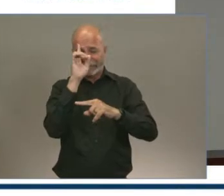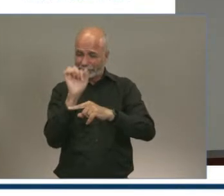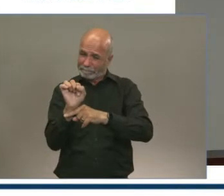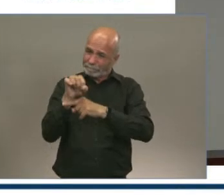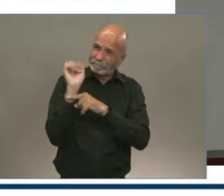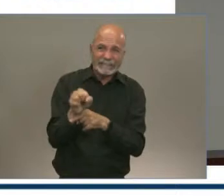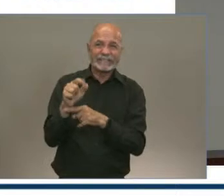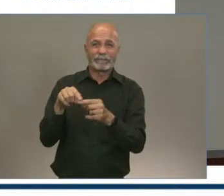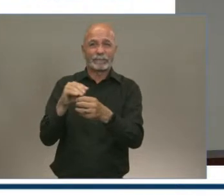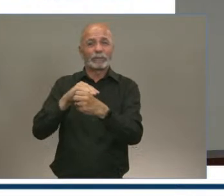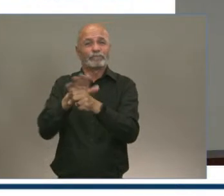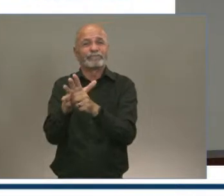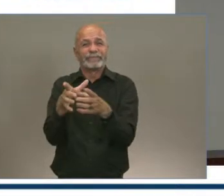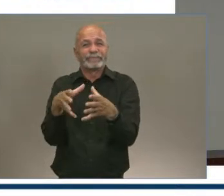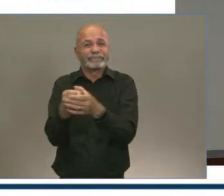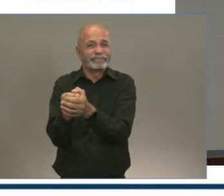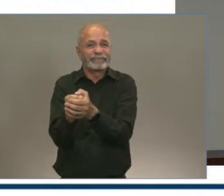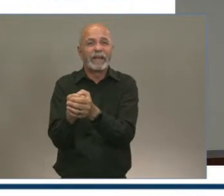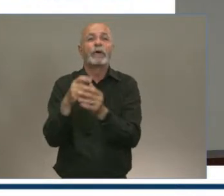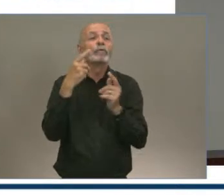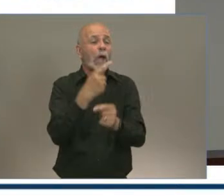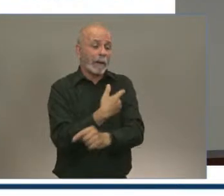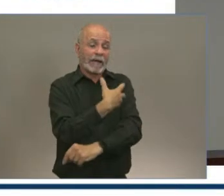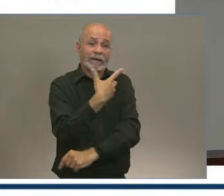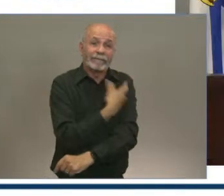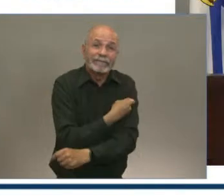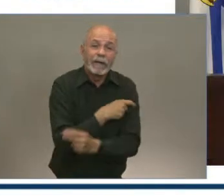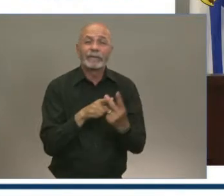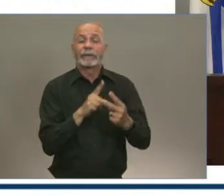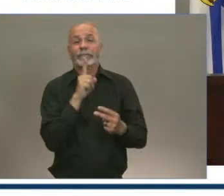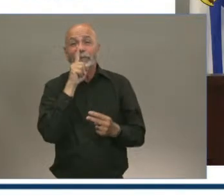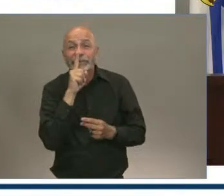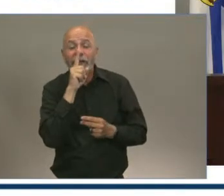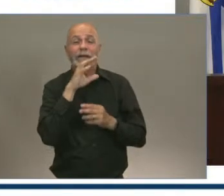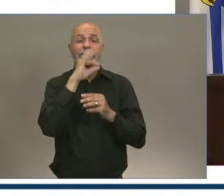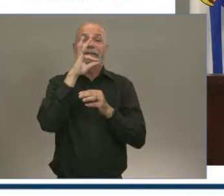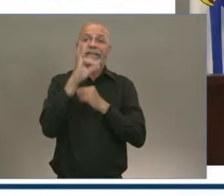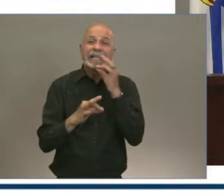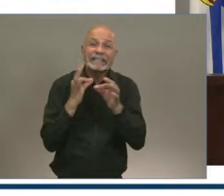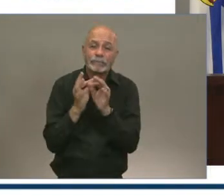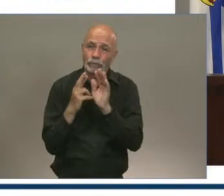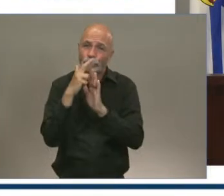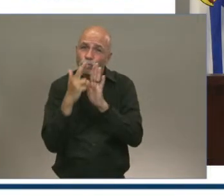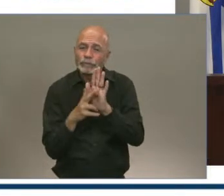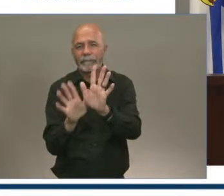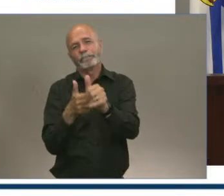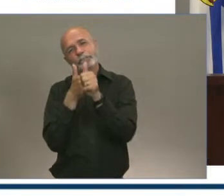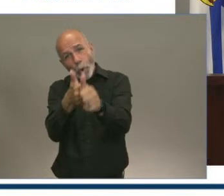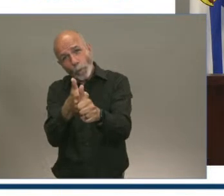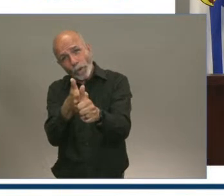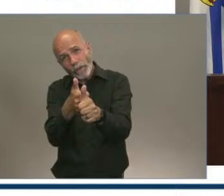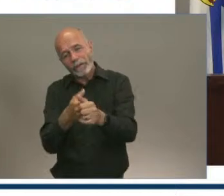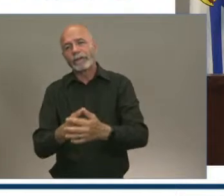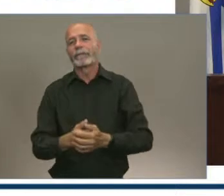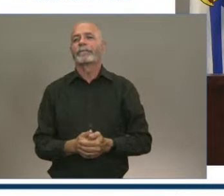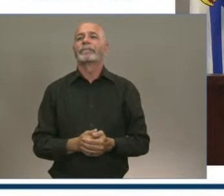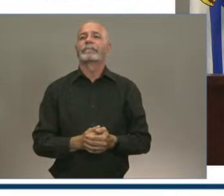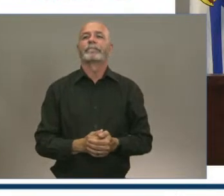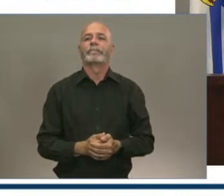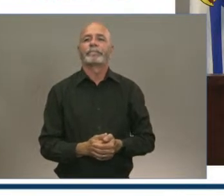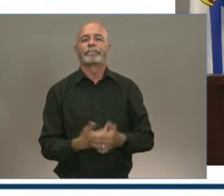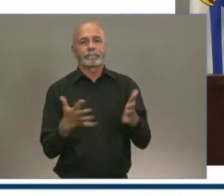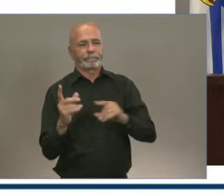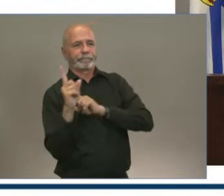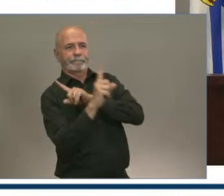testing, and vaccination. We'll now take questions from media participating by phone. We'll take